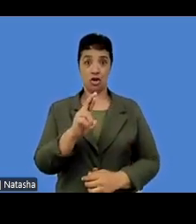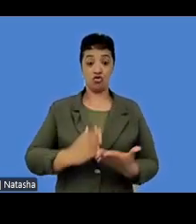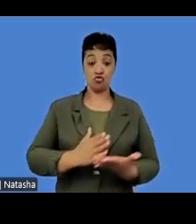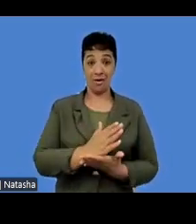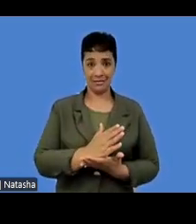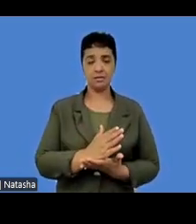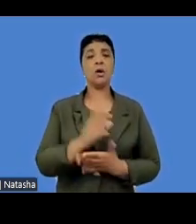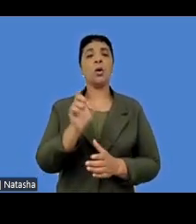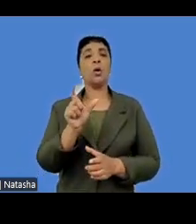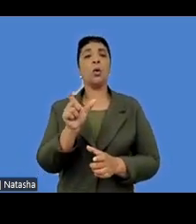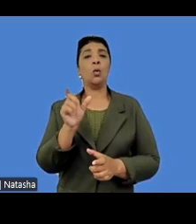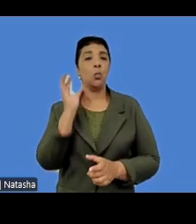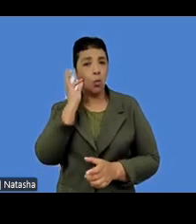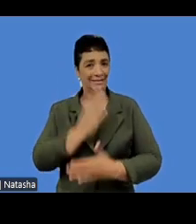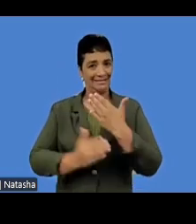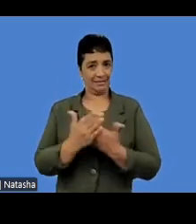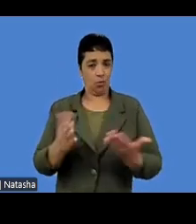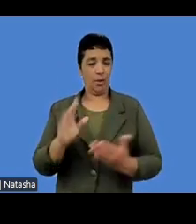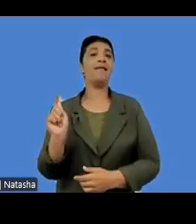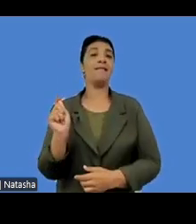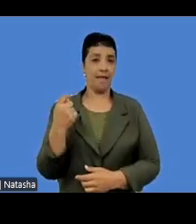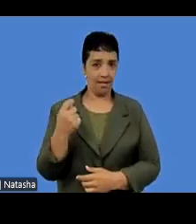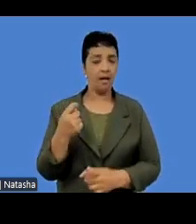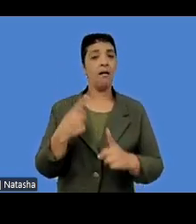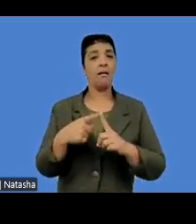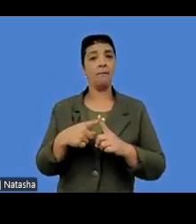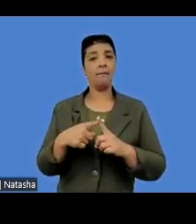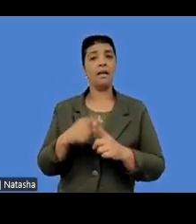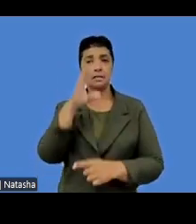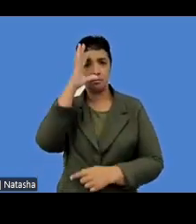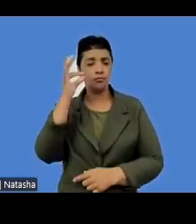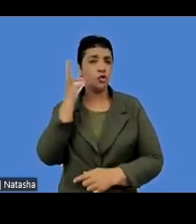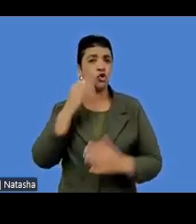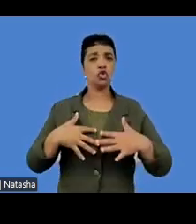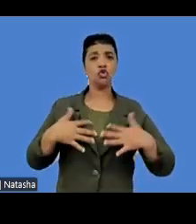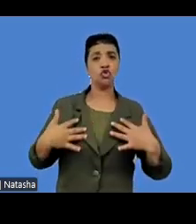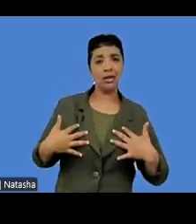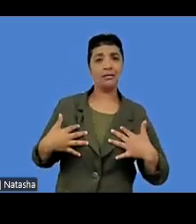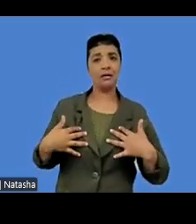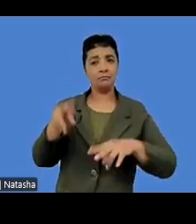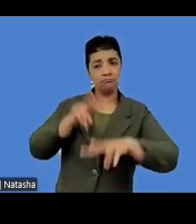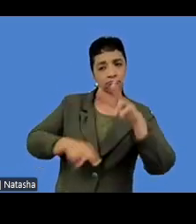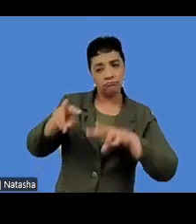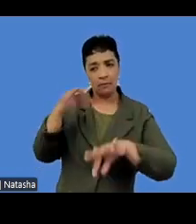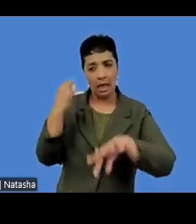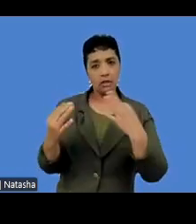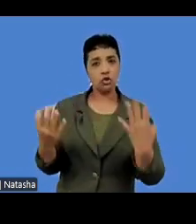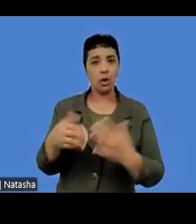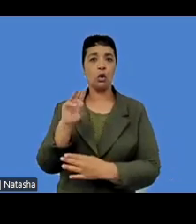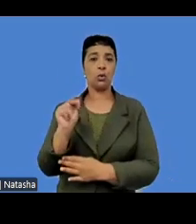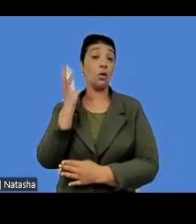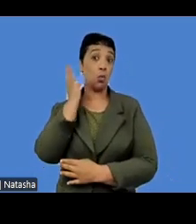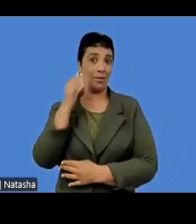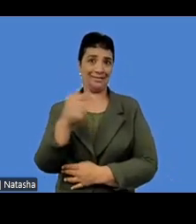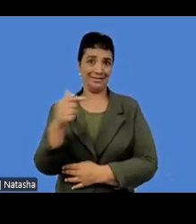Kenya, co-conducting a gender-sensitive analysis for UN Women in Tanzania, reviewing a manual for